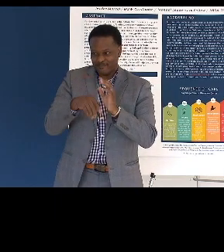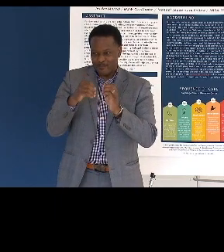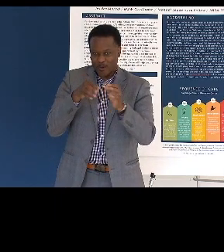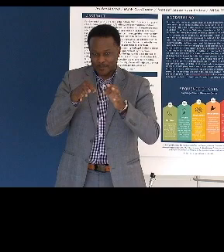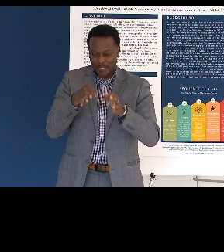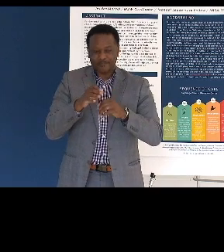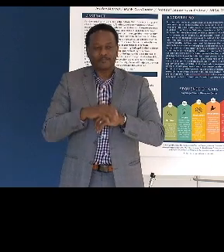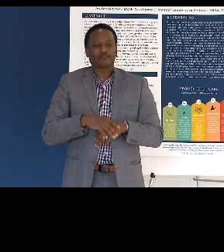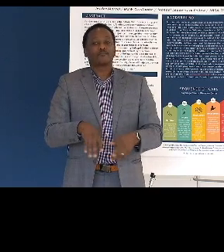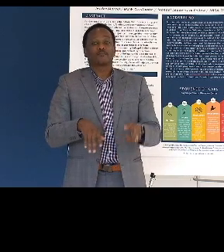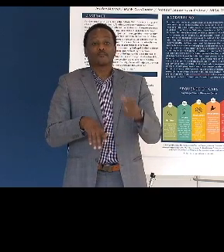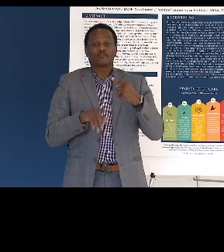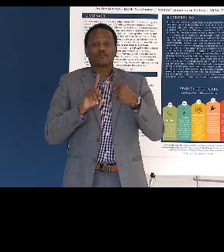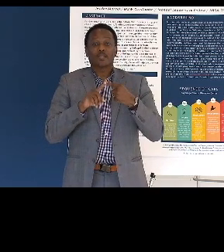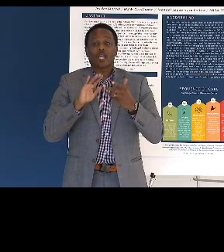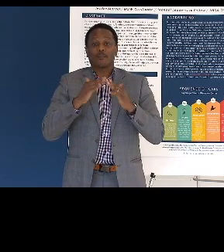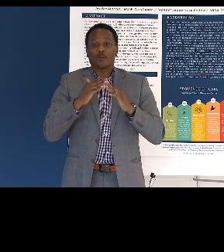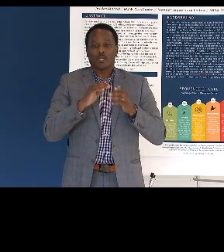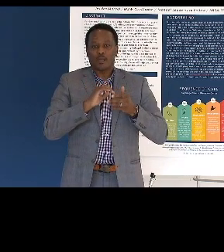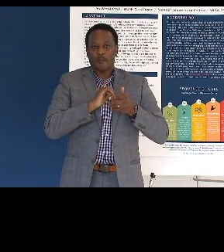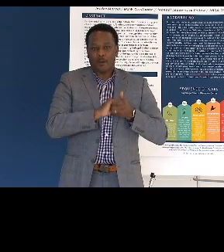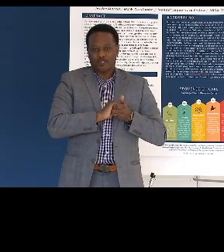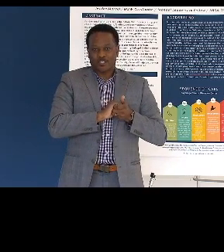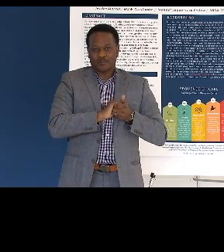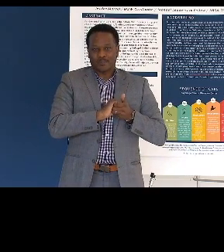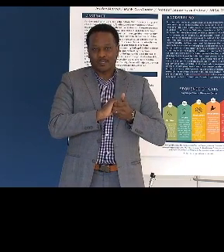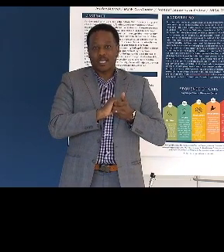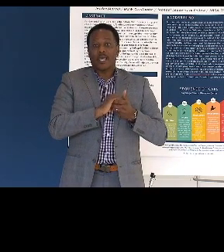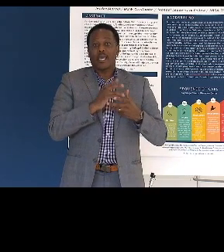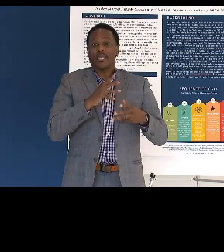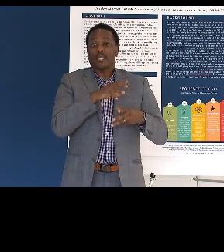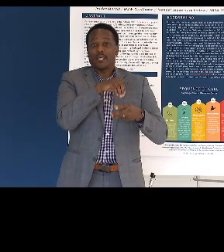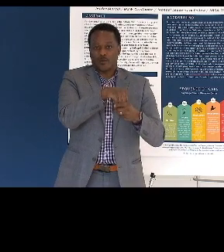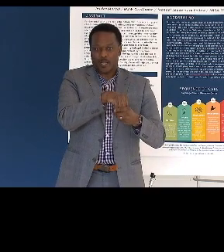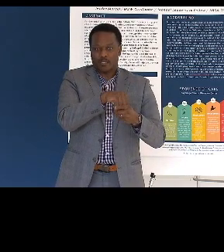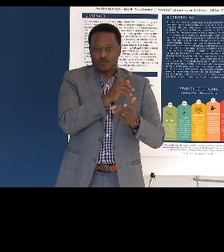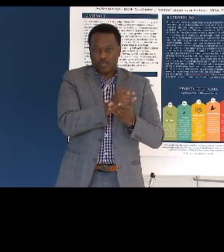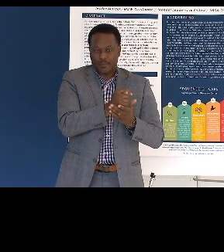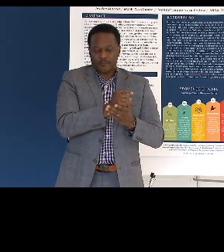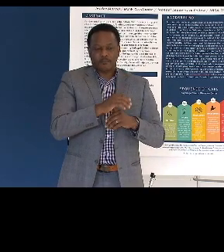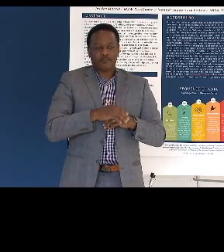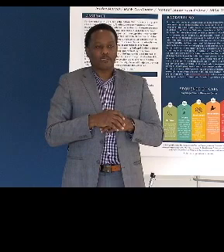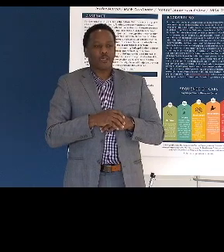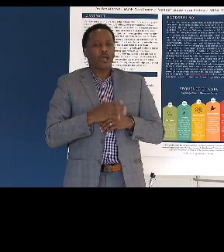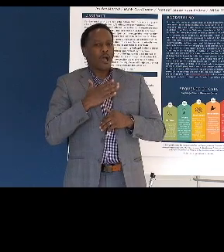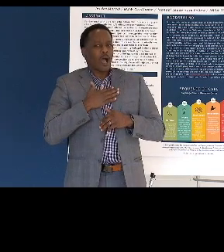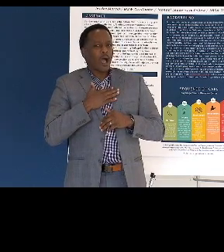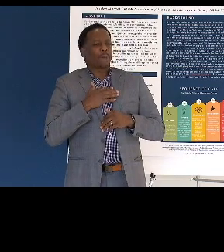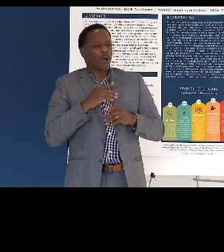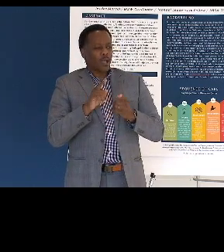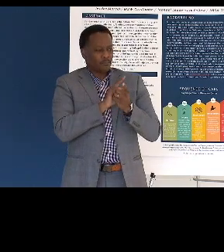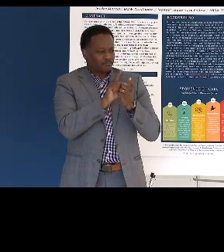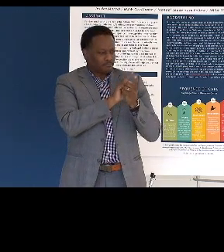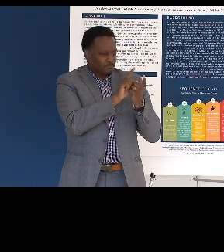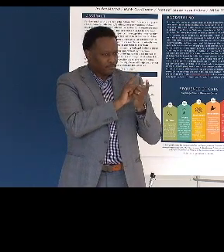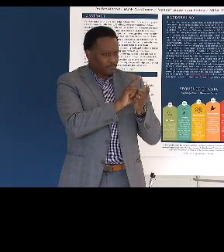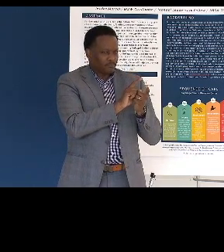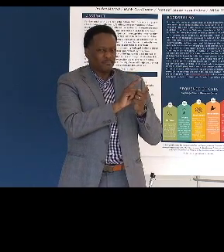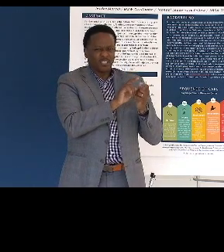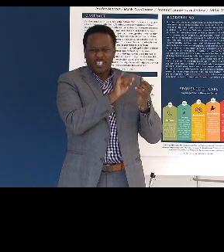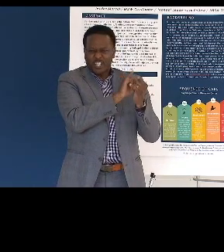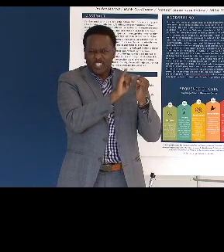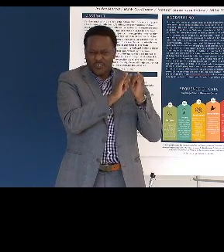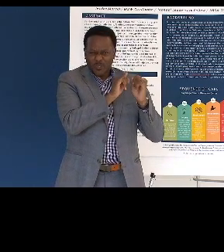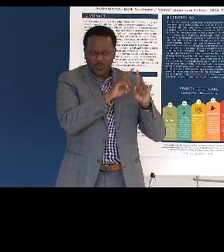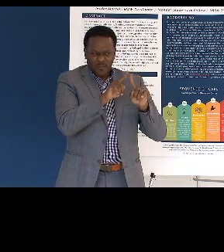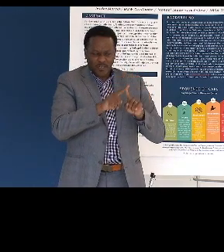community partnerships and integrated treatment. Through my observations and research and interviews, I found that community partnerships are